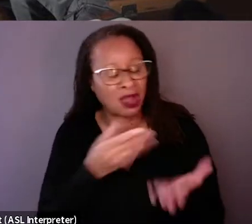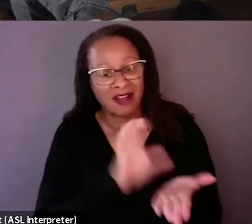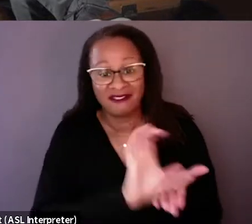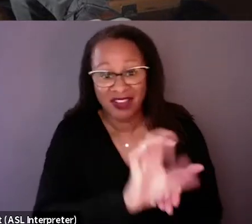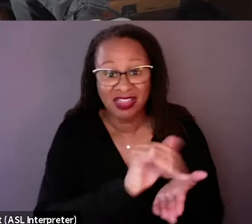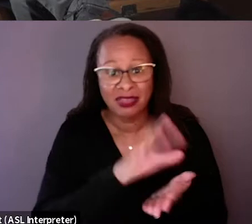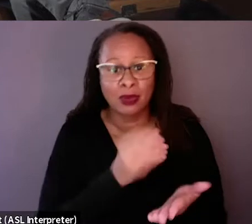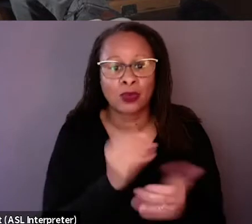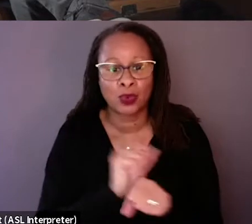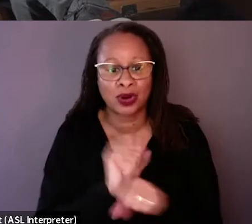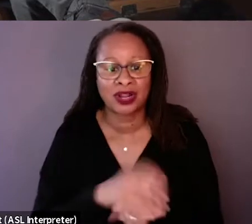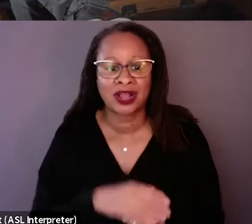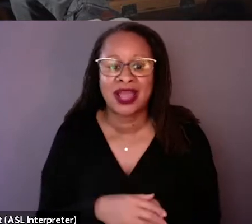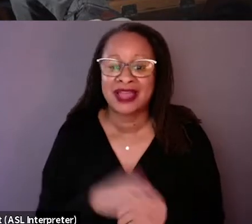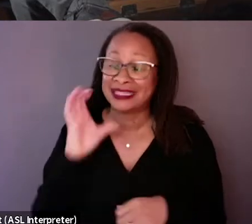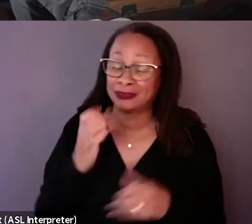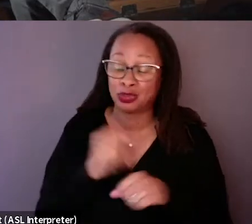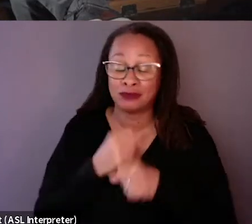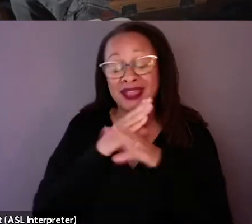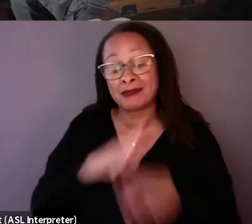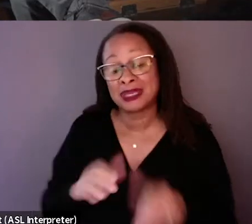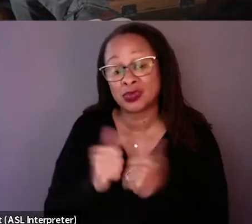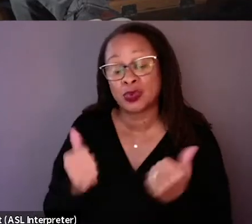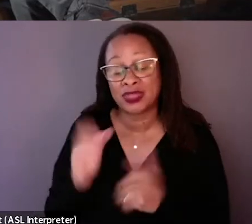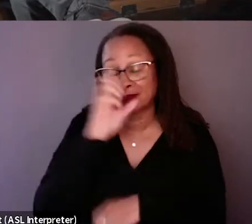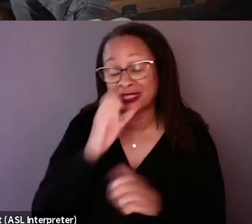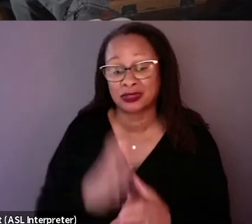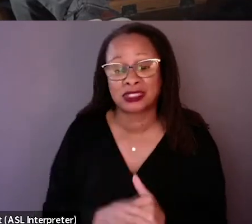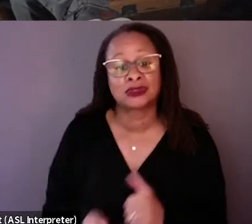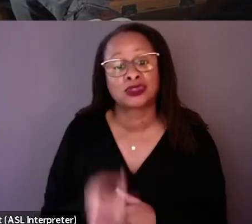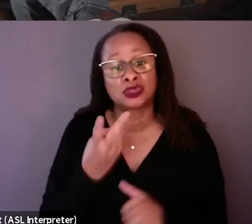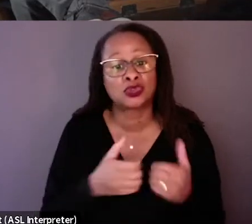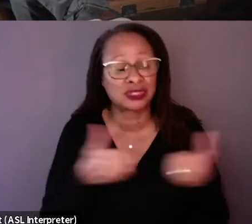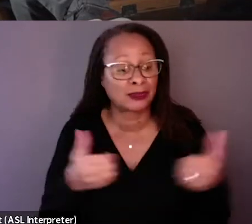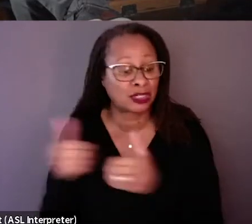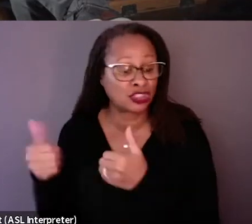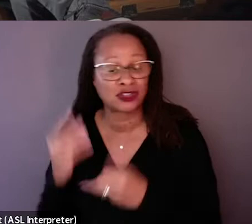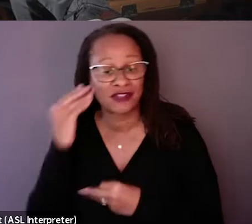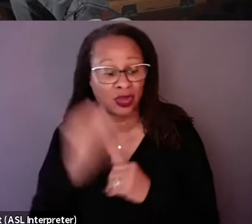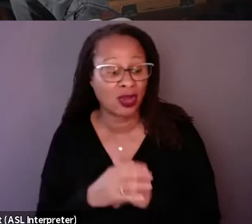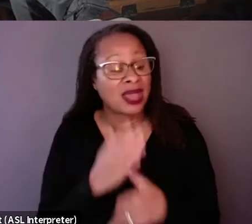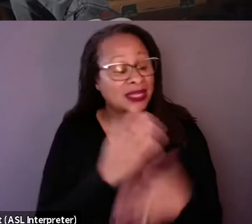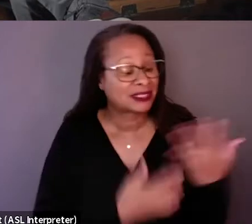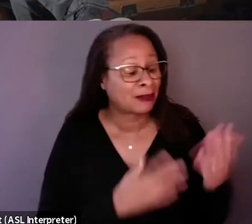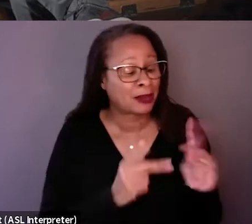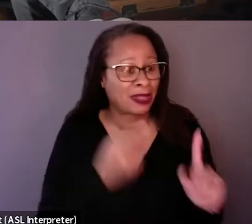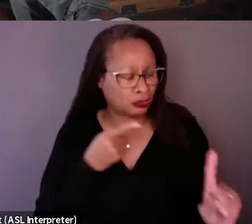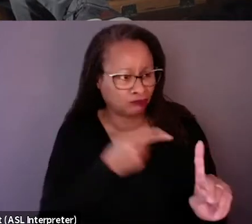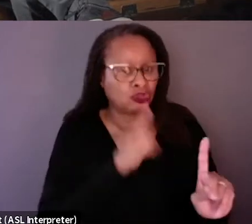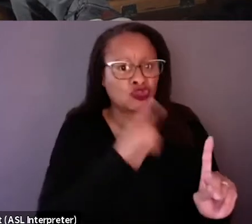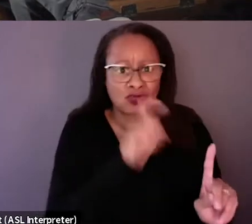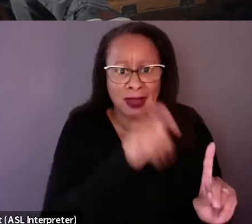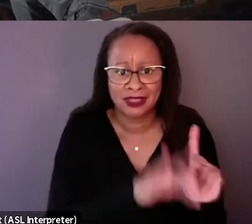mystery, to make peace with mystery, which I feel like there are two kind of schools of thought in documentary. Some people are like, I must get to the truth. And some people are